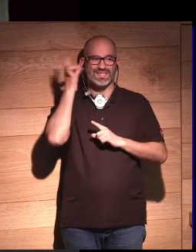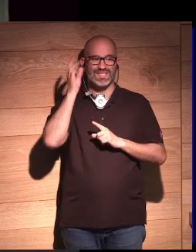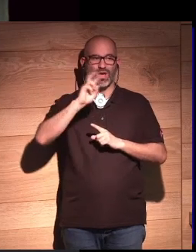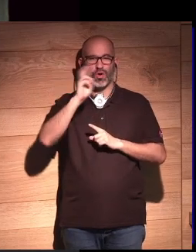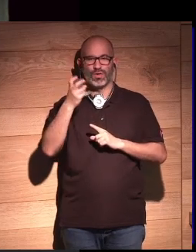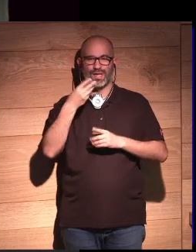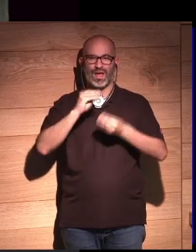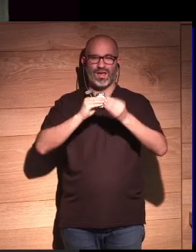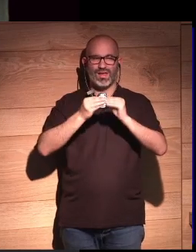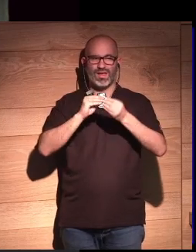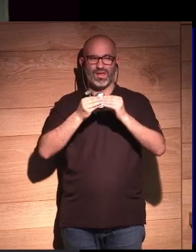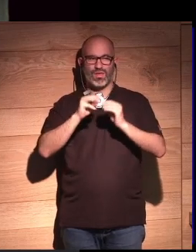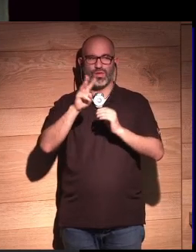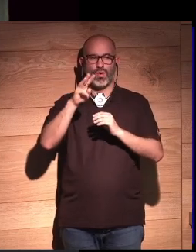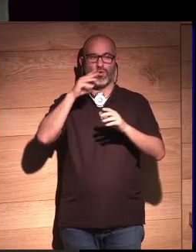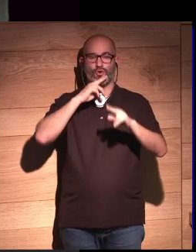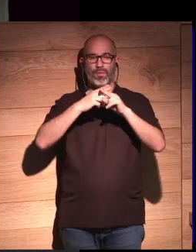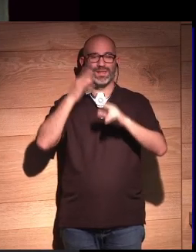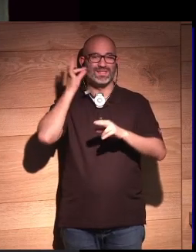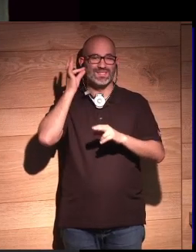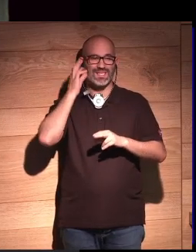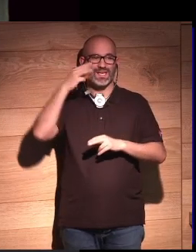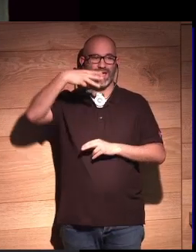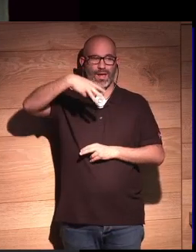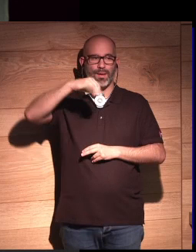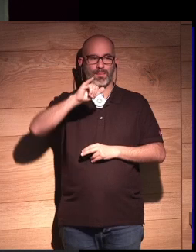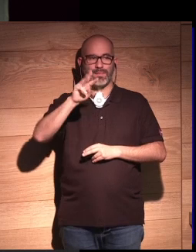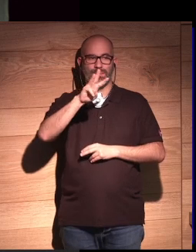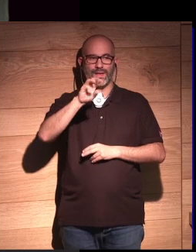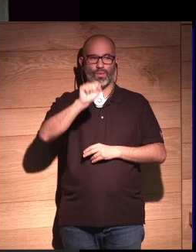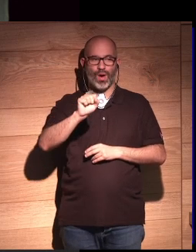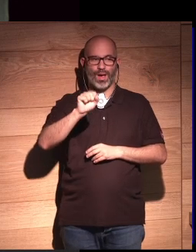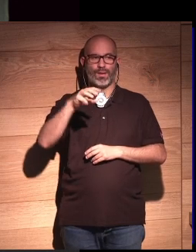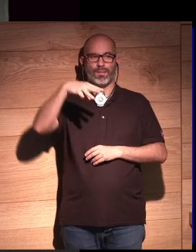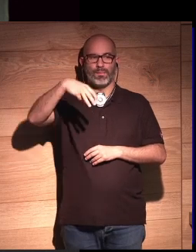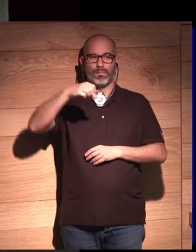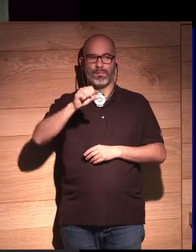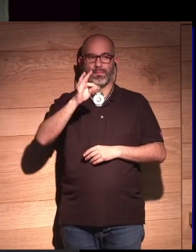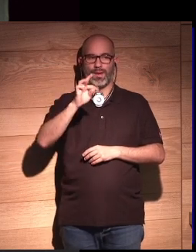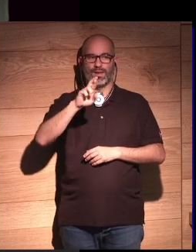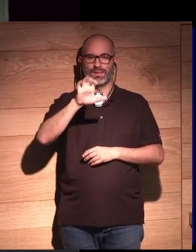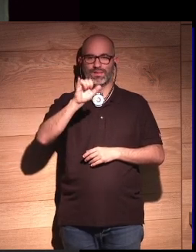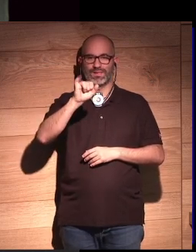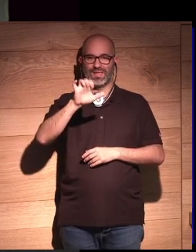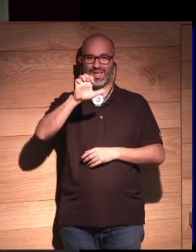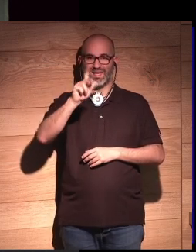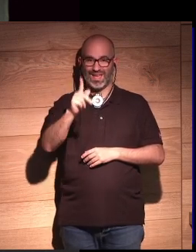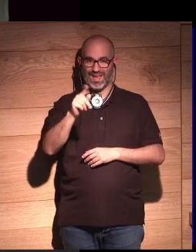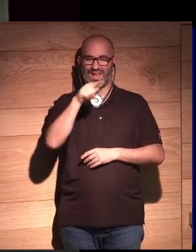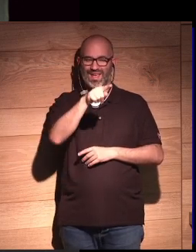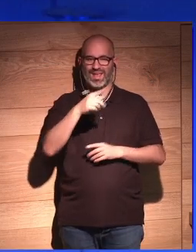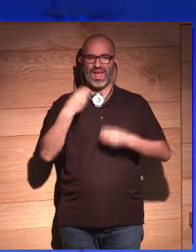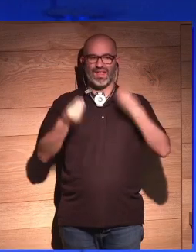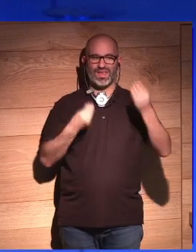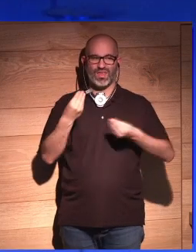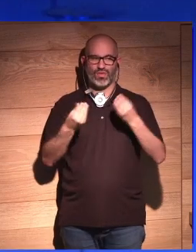animations. I had a clip for you, but maybe at some point afterwards I could try to show it to you. But her work is absolutely remarkable, and her name is Miwa